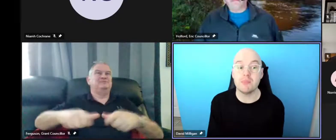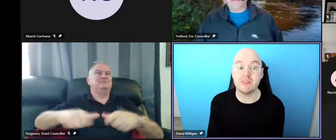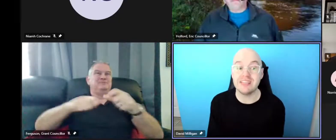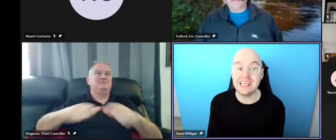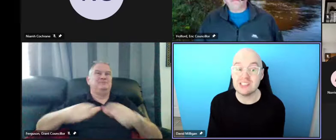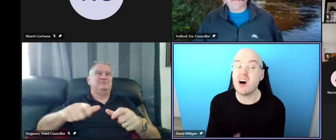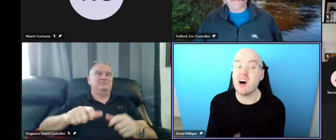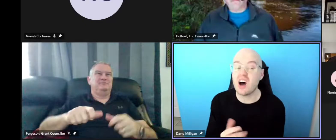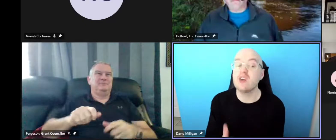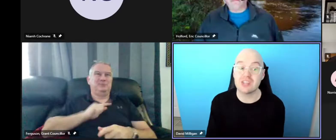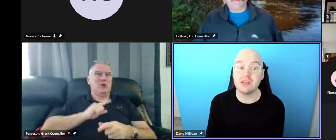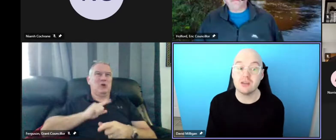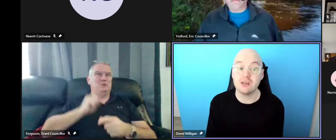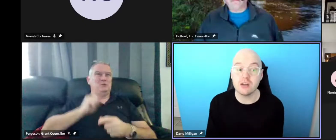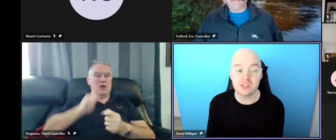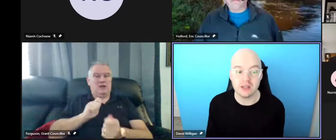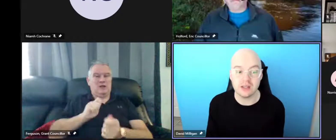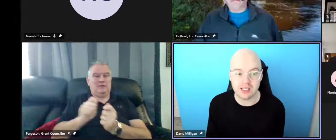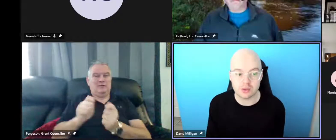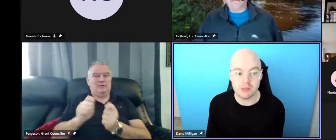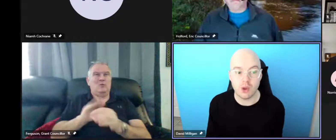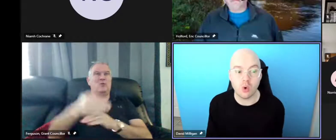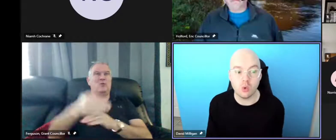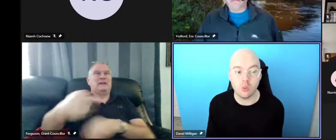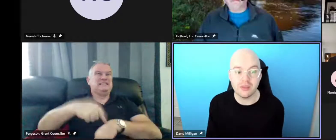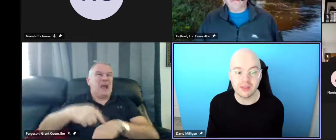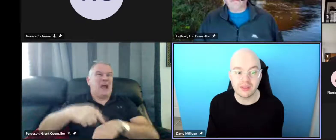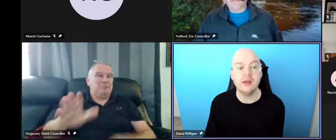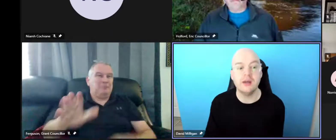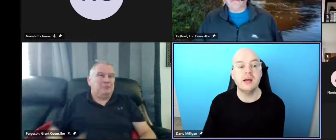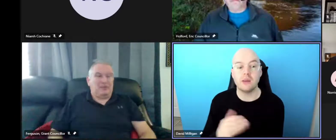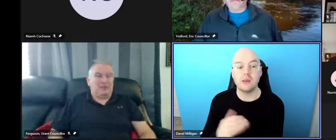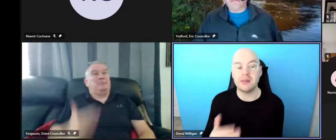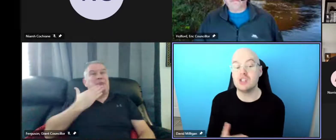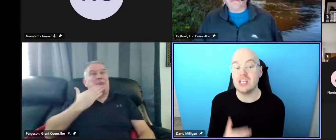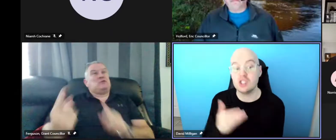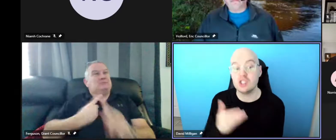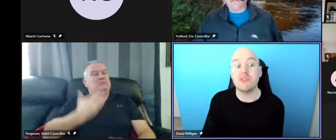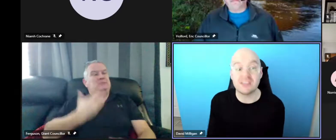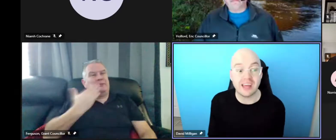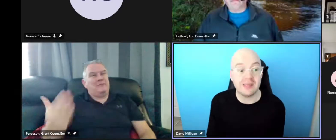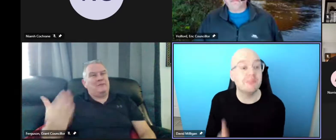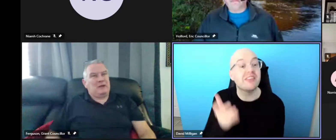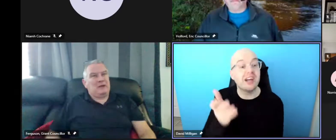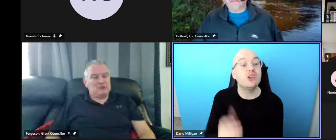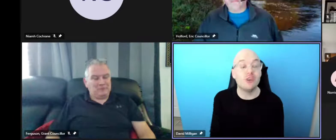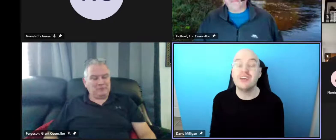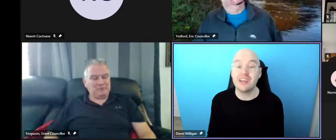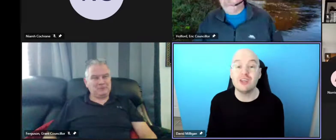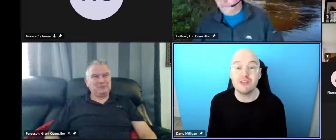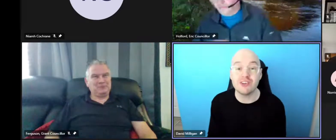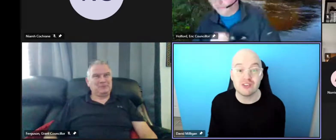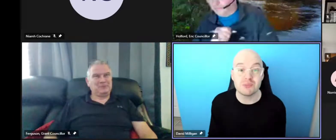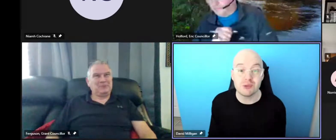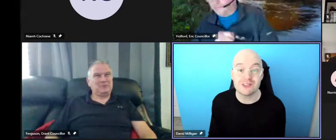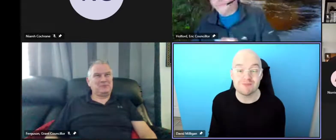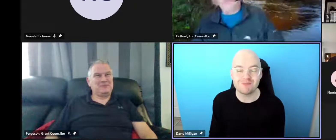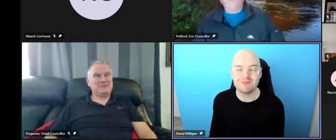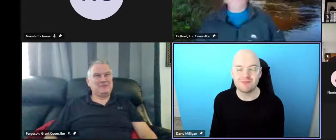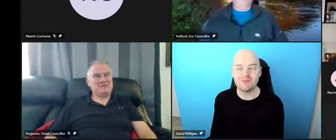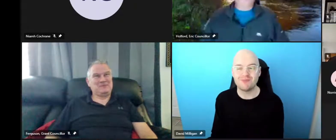the number of days, but I understand that that's going to be an ongoing thing, and there might be changes over time. But thank you for